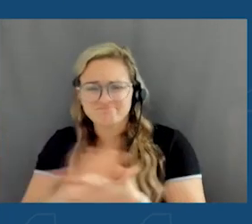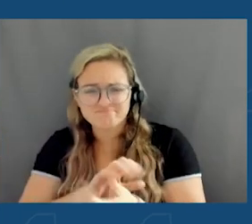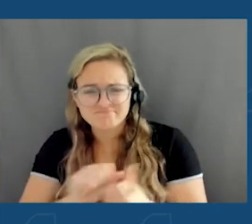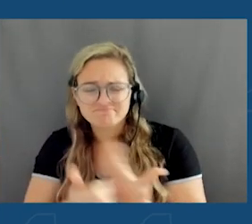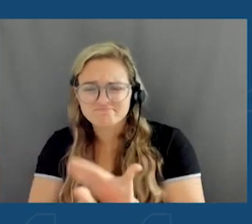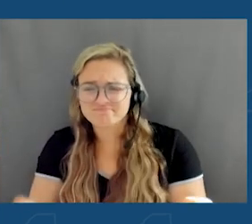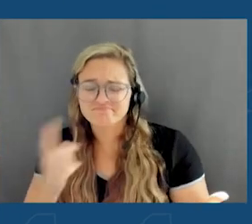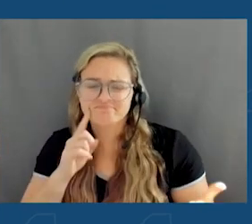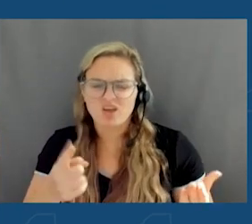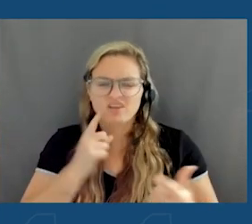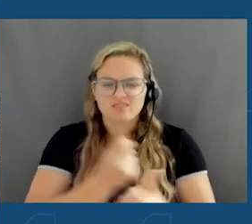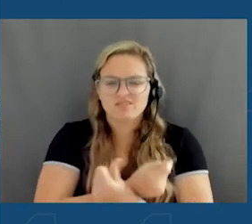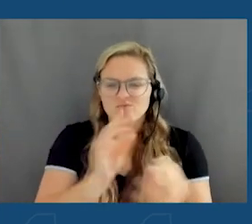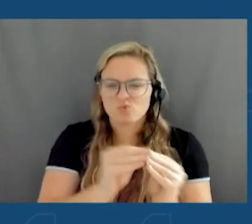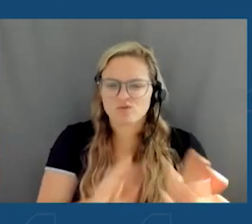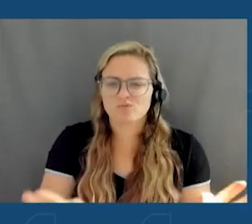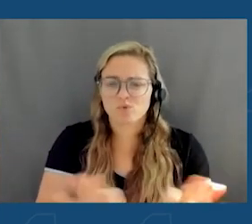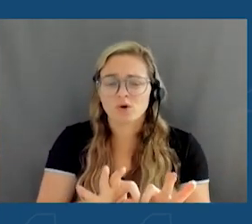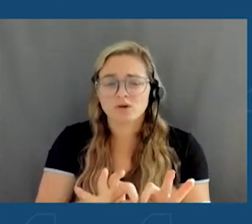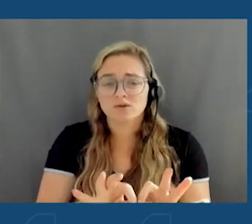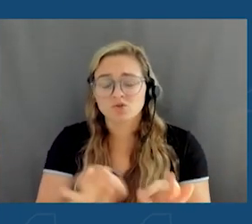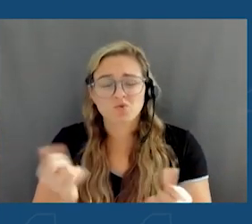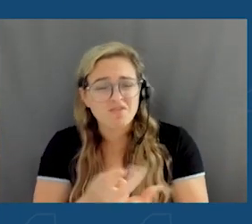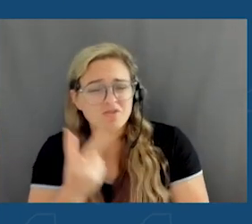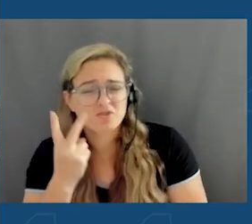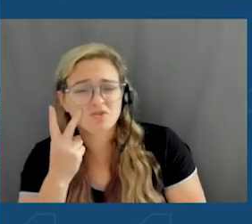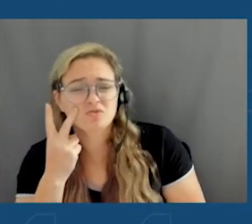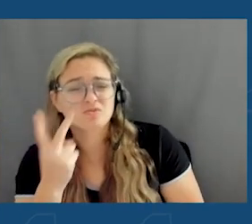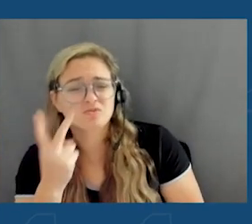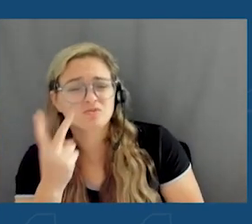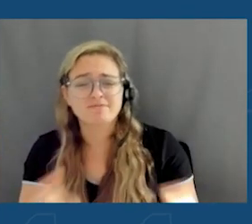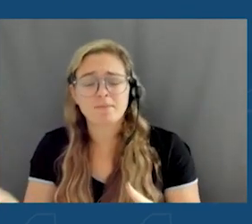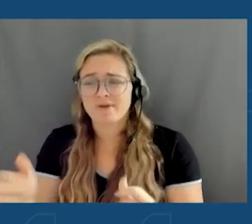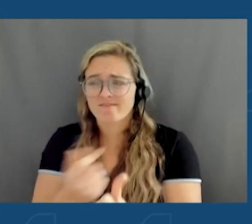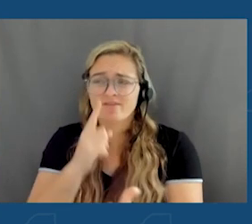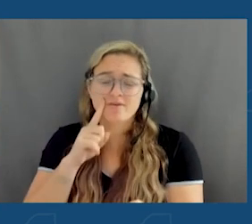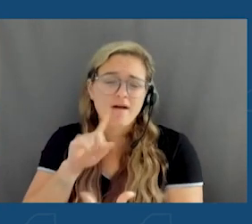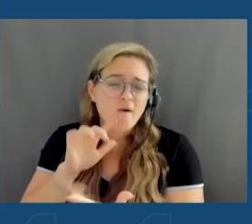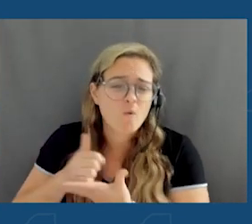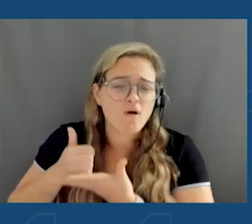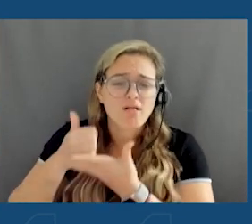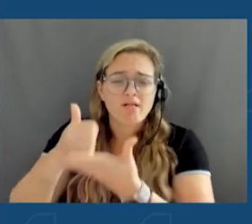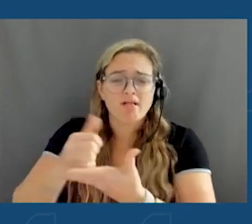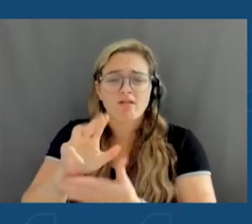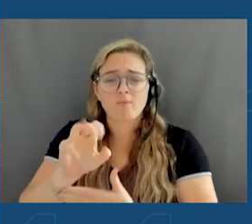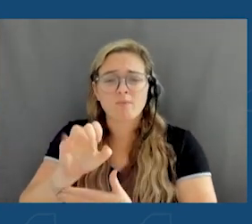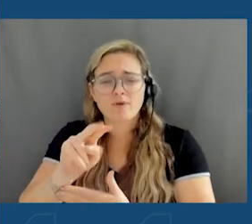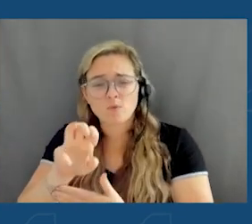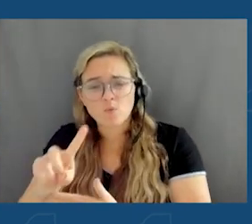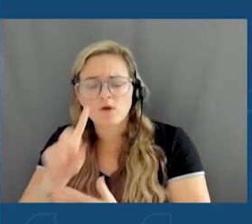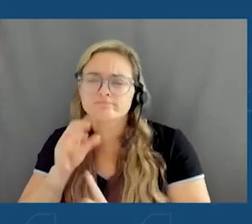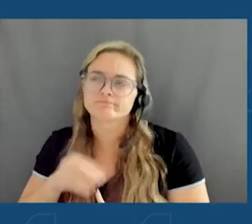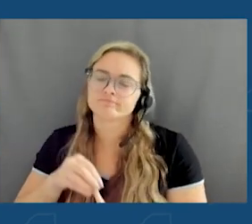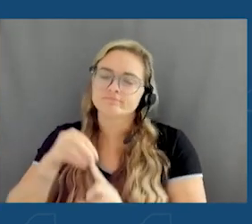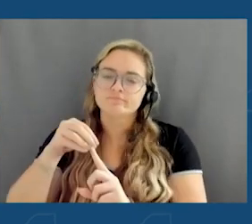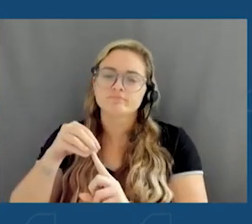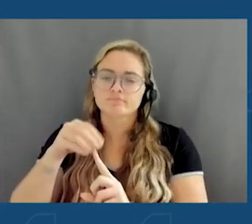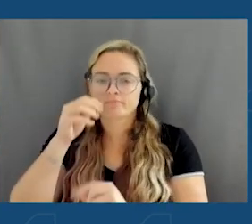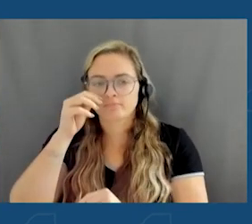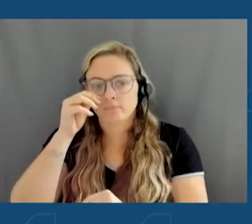is going to do for our beloved Washington Heights and Inwood is really something very special, because it brings love to the